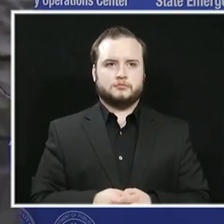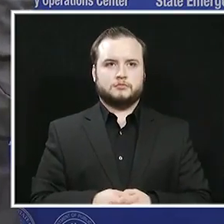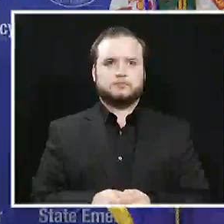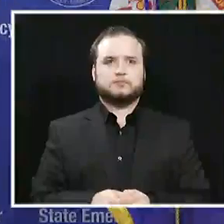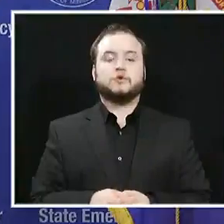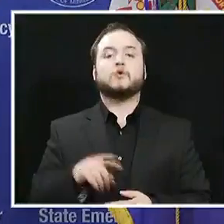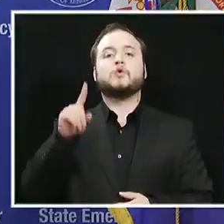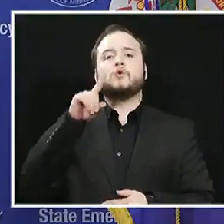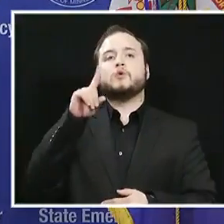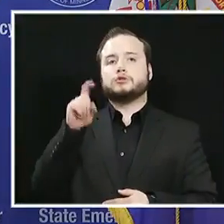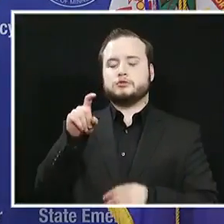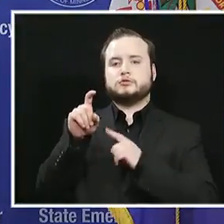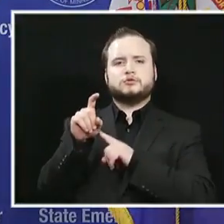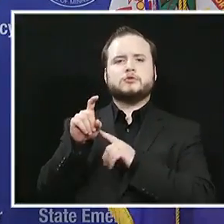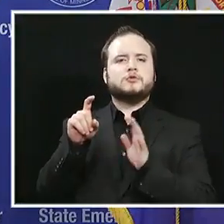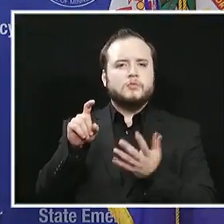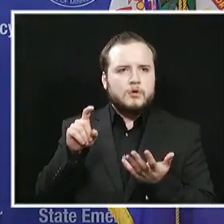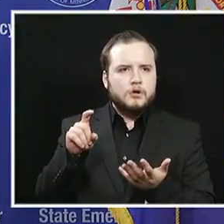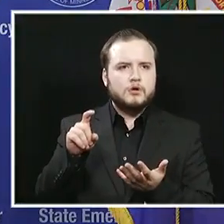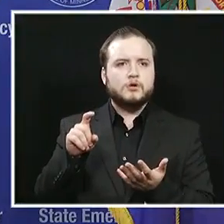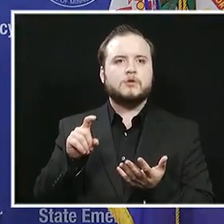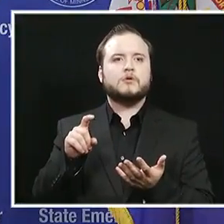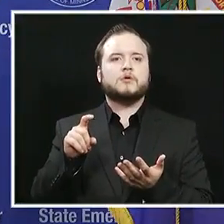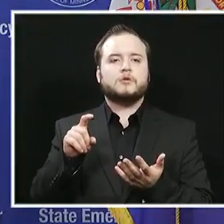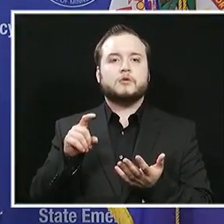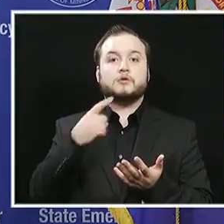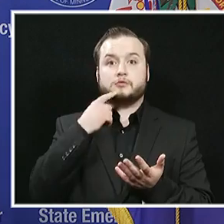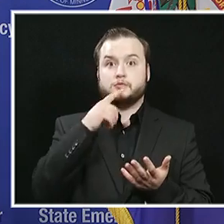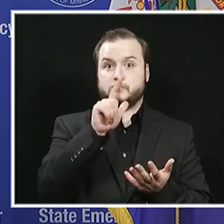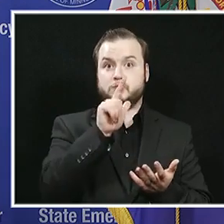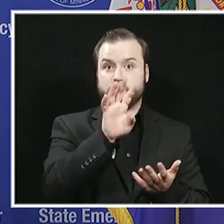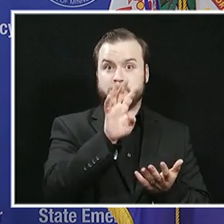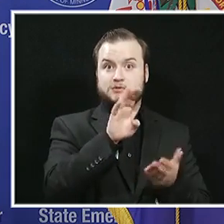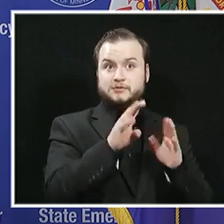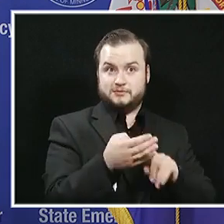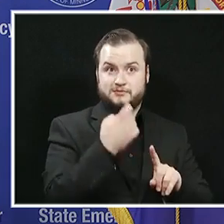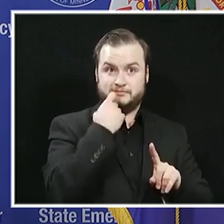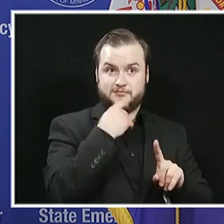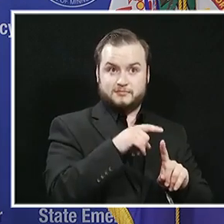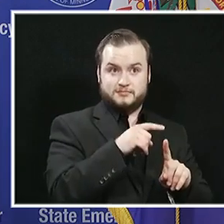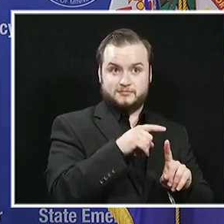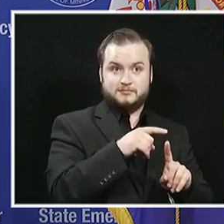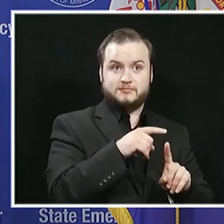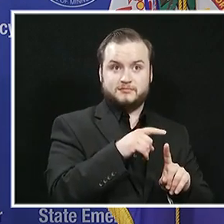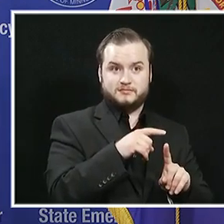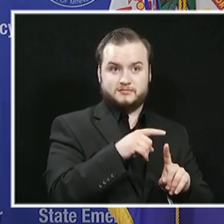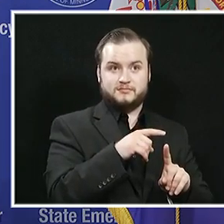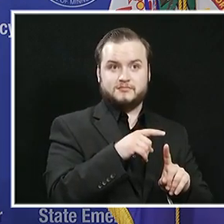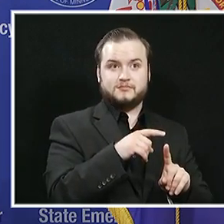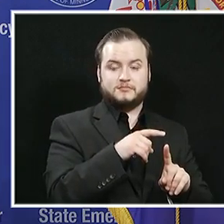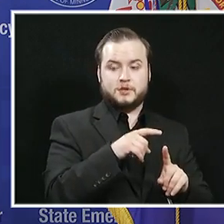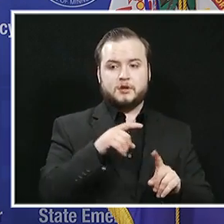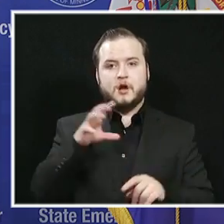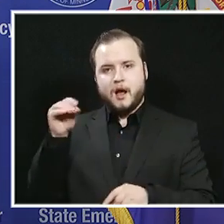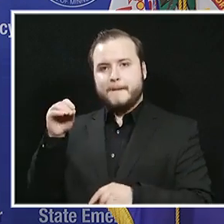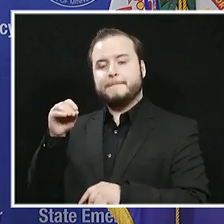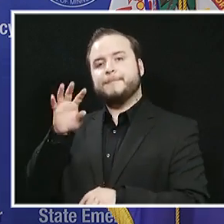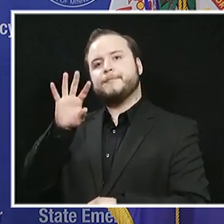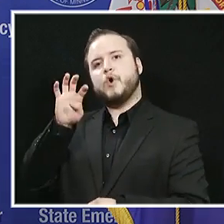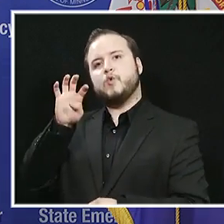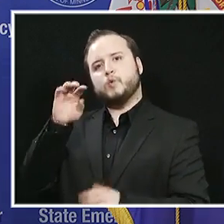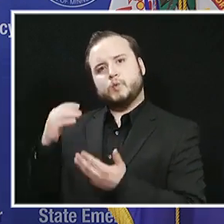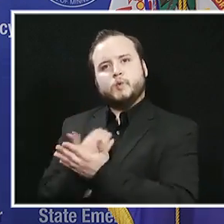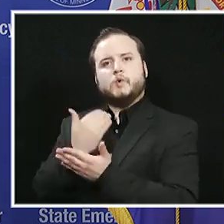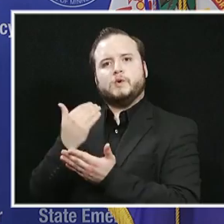question is that you just announced you had 24 deaths. You just announced that you had another 400 cases added. This is the sticky